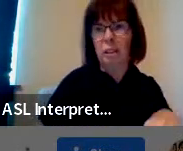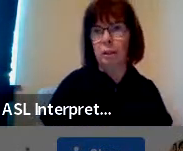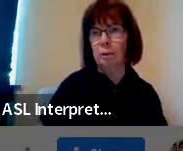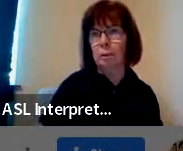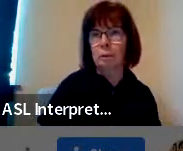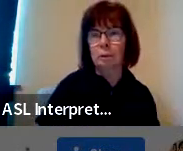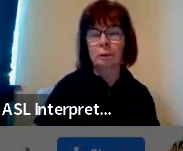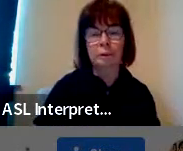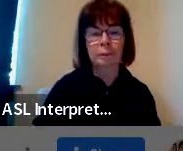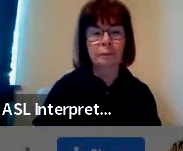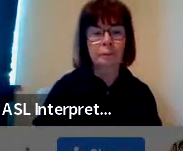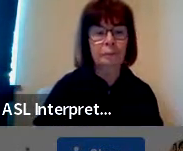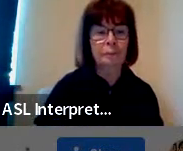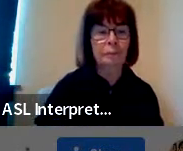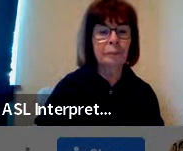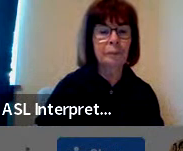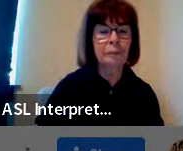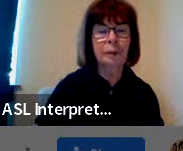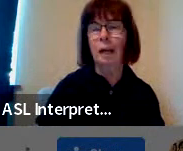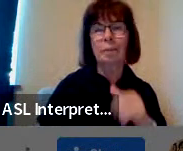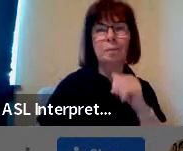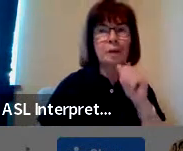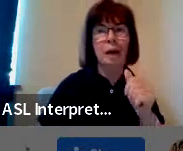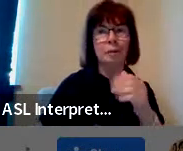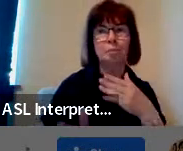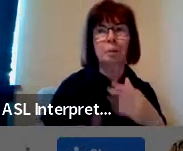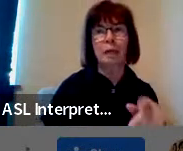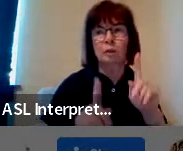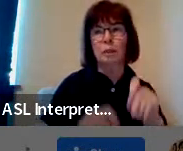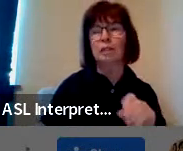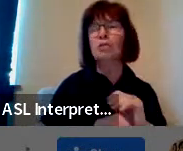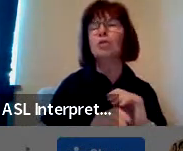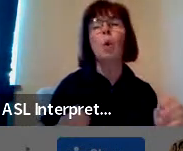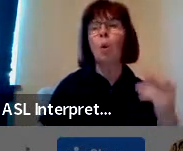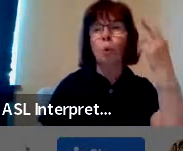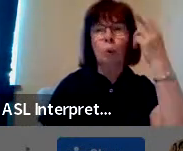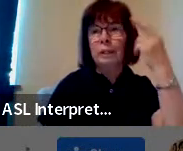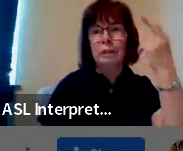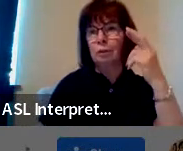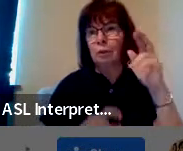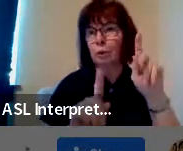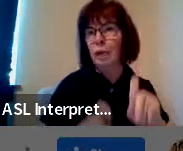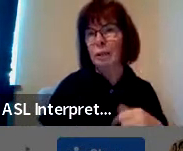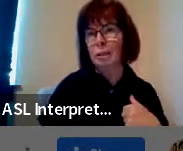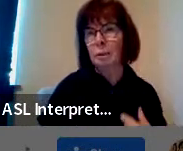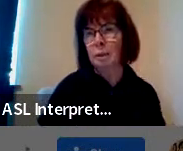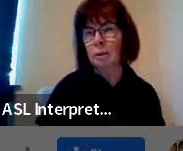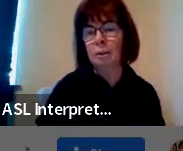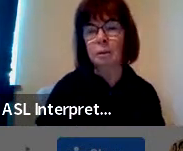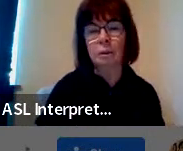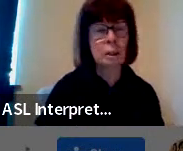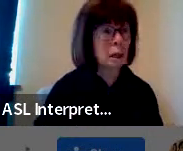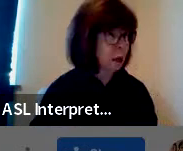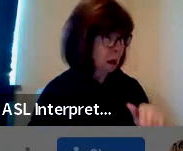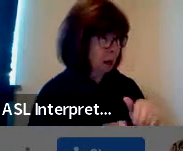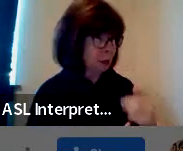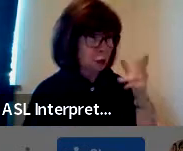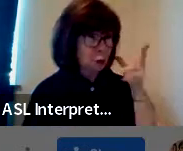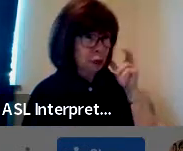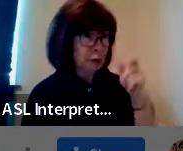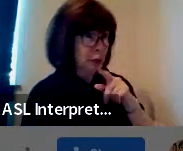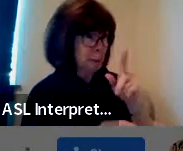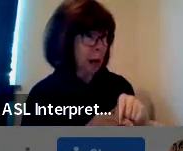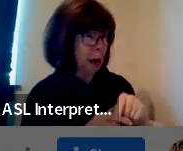have allergies right now, so I'm not going to test. There's no reason to test. Are you hearing anything about the use of at-home